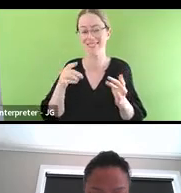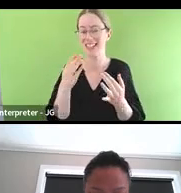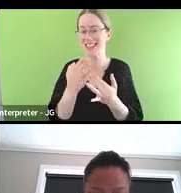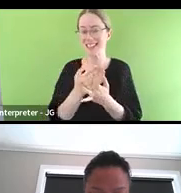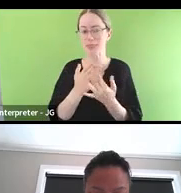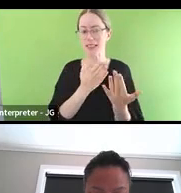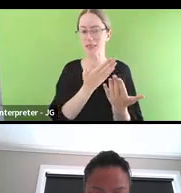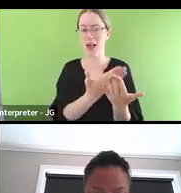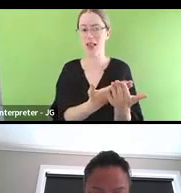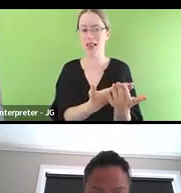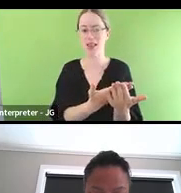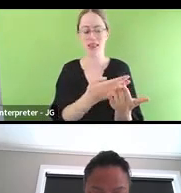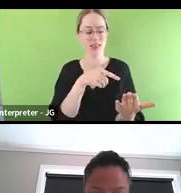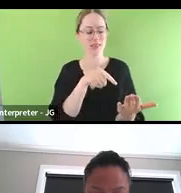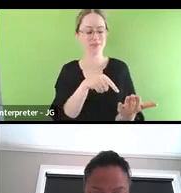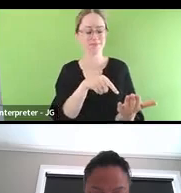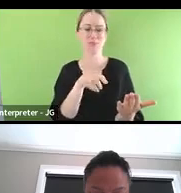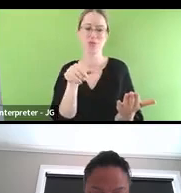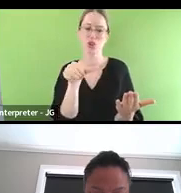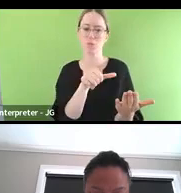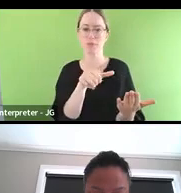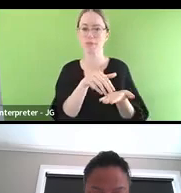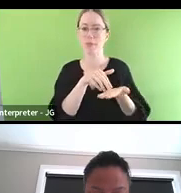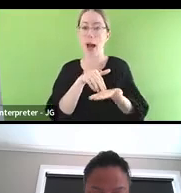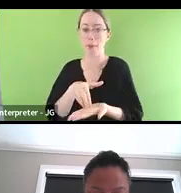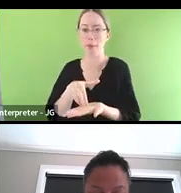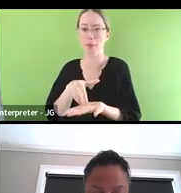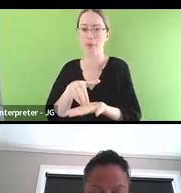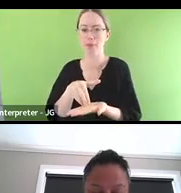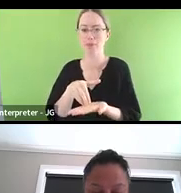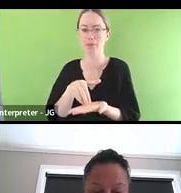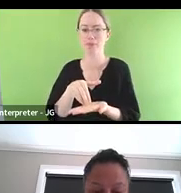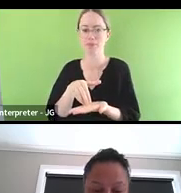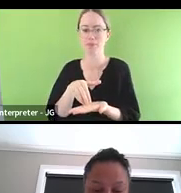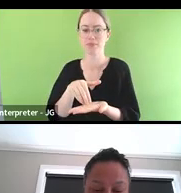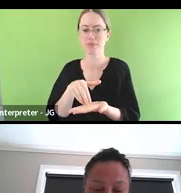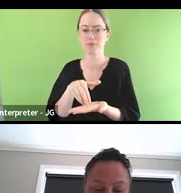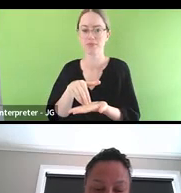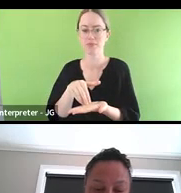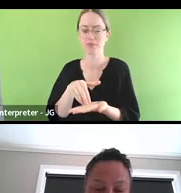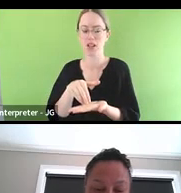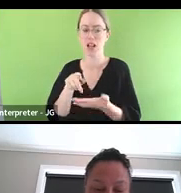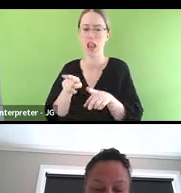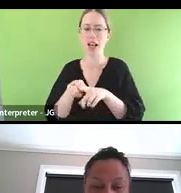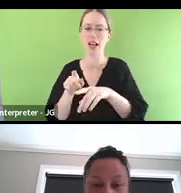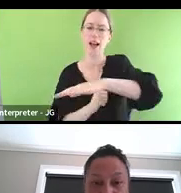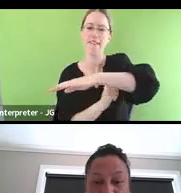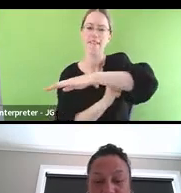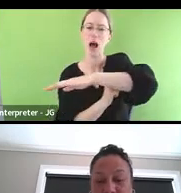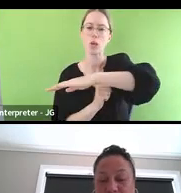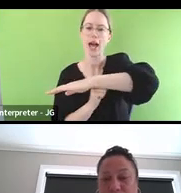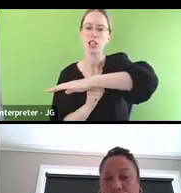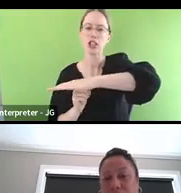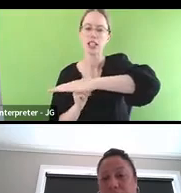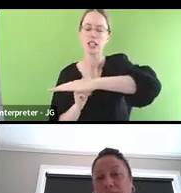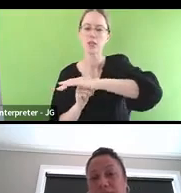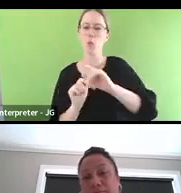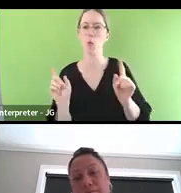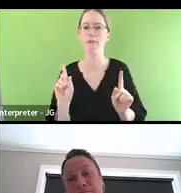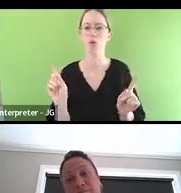accessibility bill would really help lay the foundations